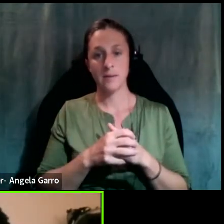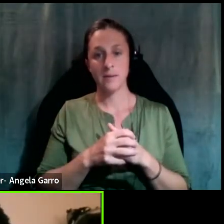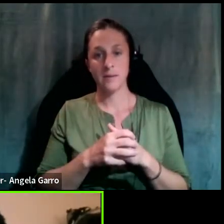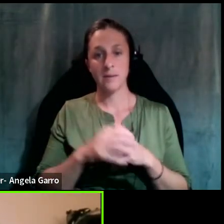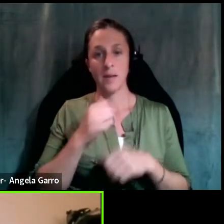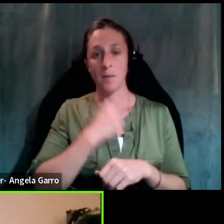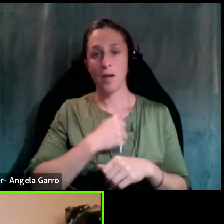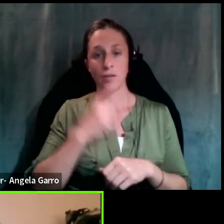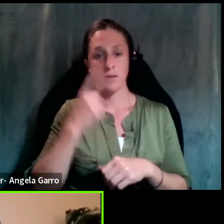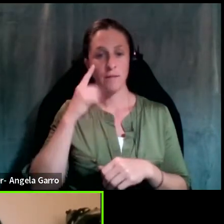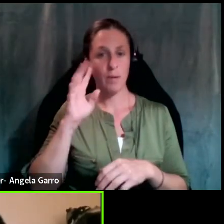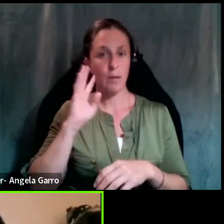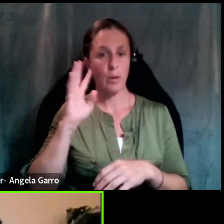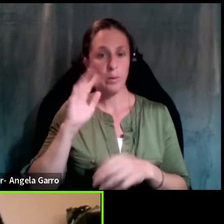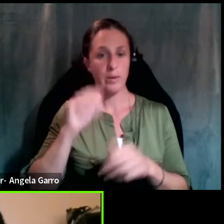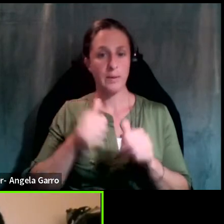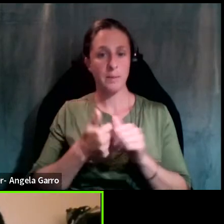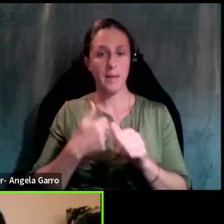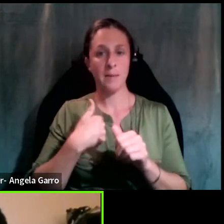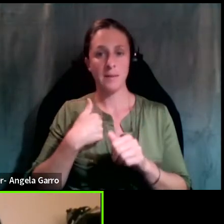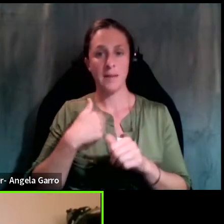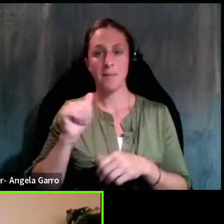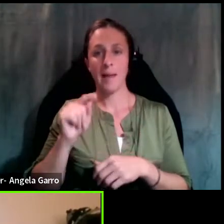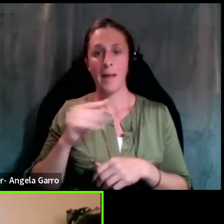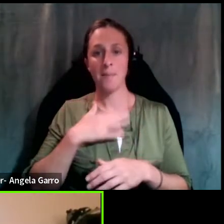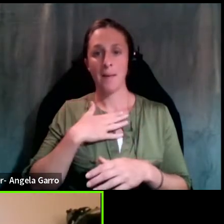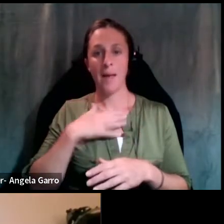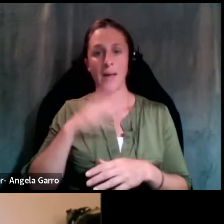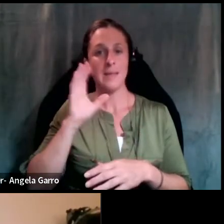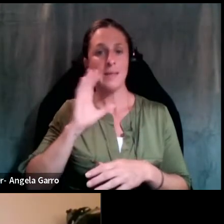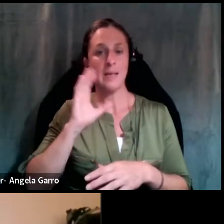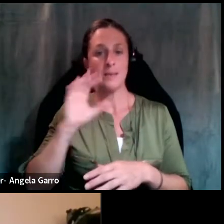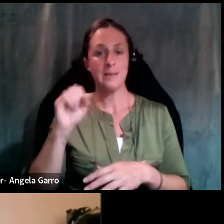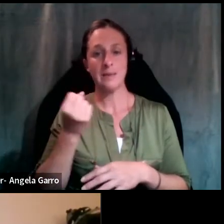Apologies for the noise behind me. I'm at my cousin's graduation party.